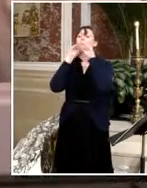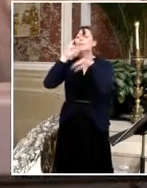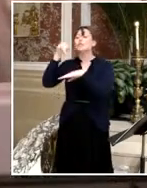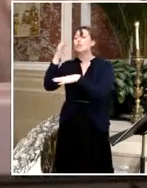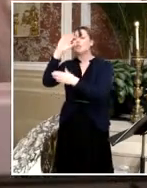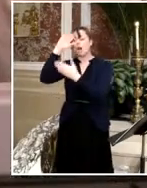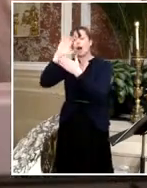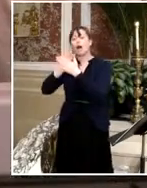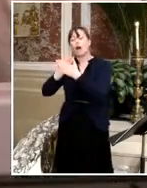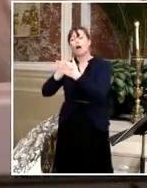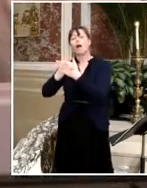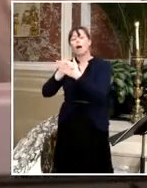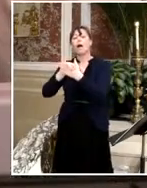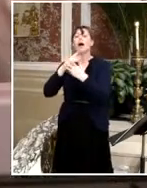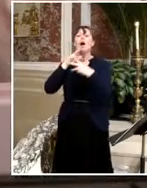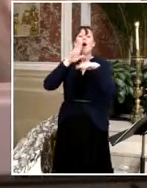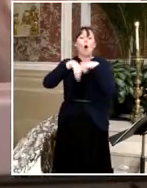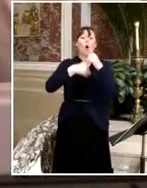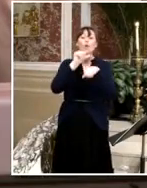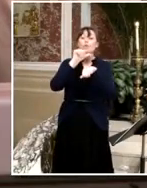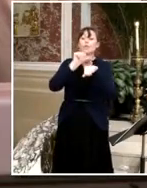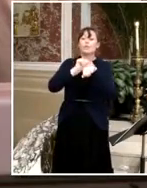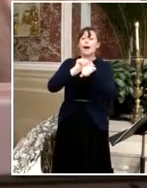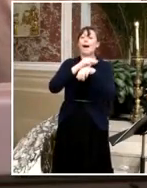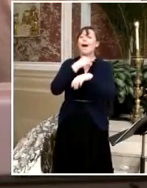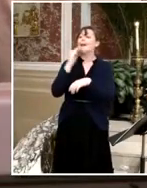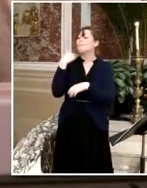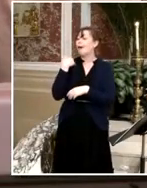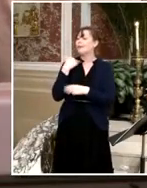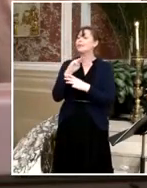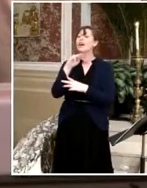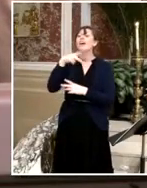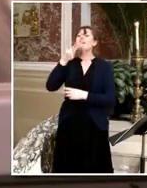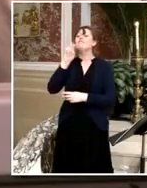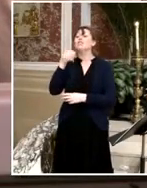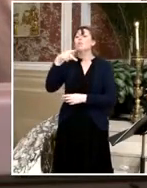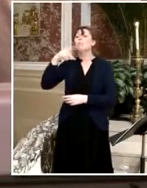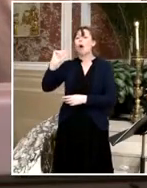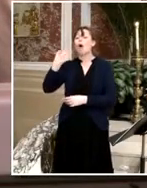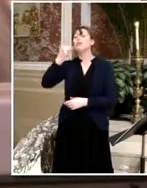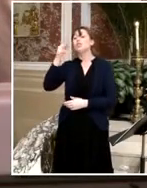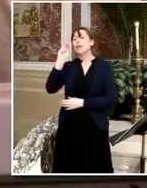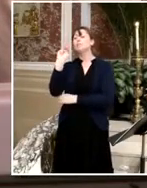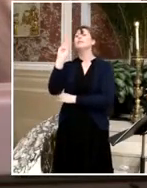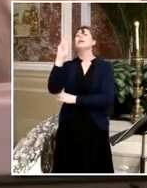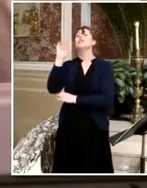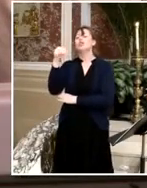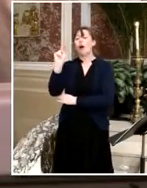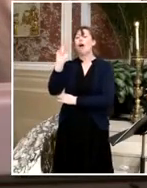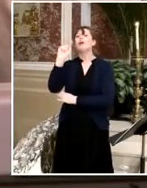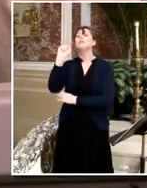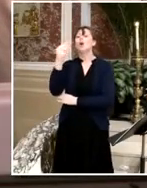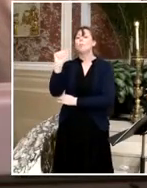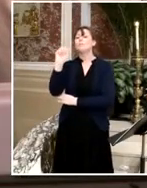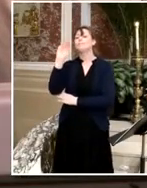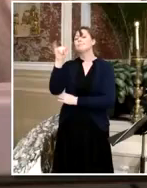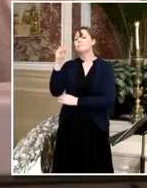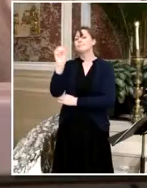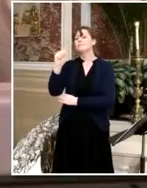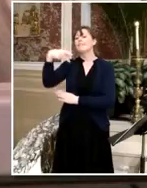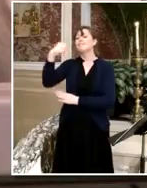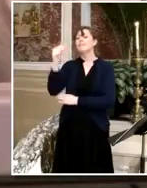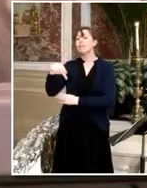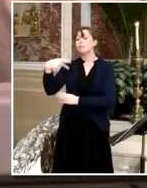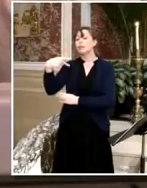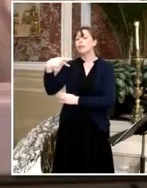spouse, your blessed apostles and martyrs, Peter and Paul, Andrew, James, John, Thomas, James, Philip,